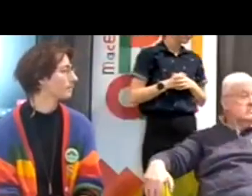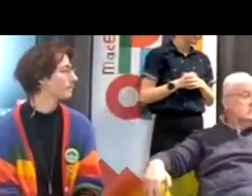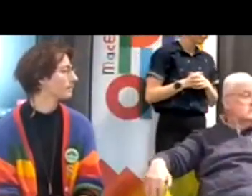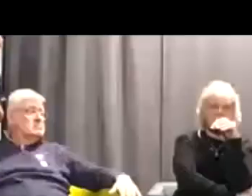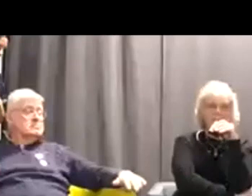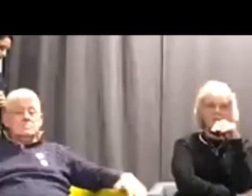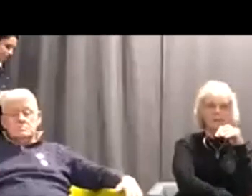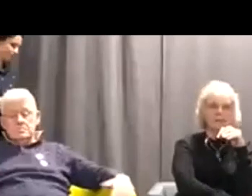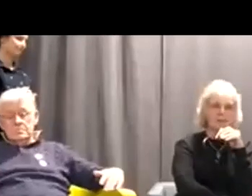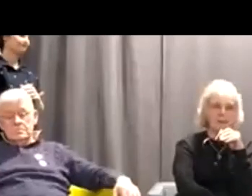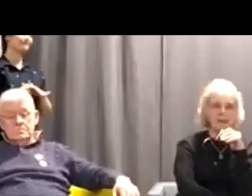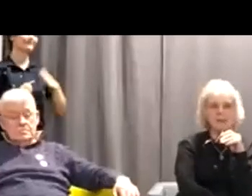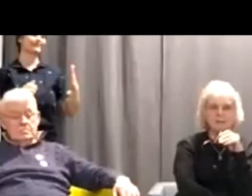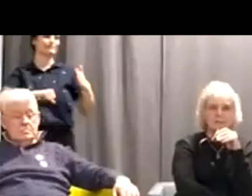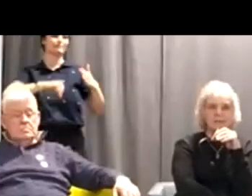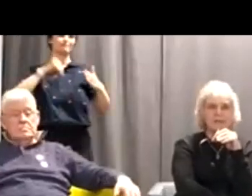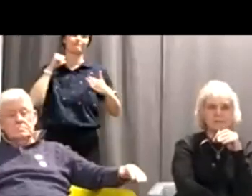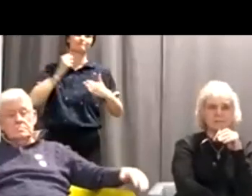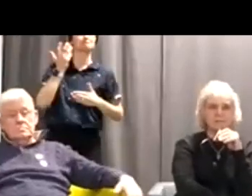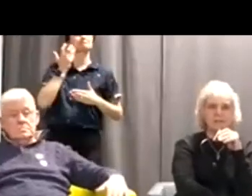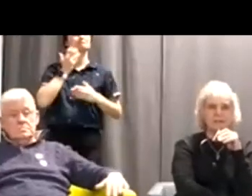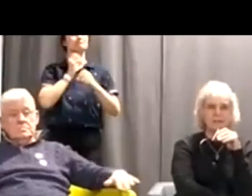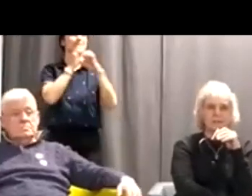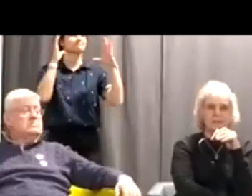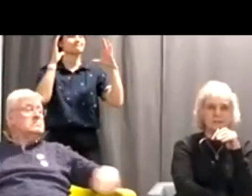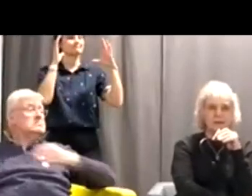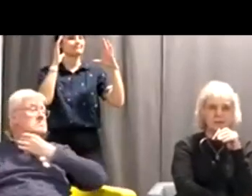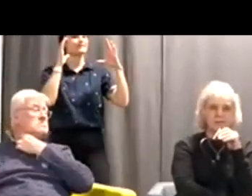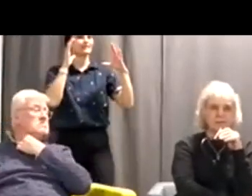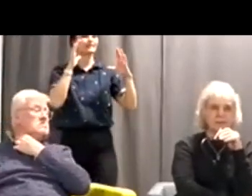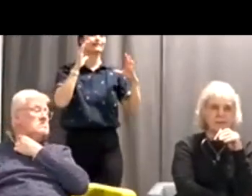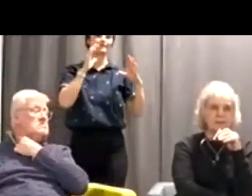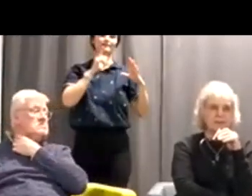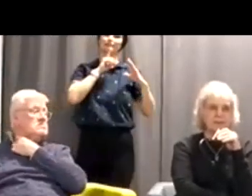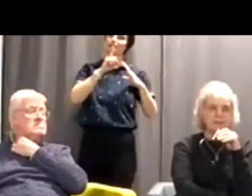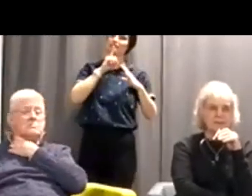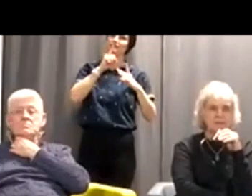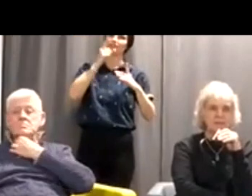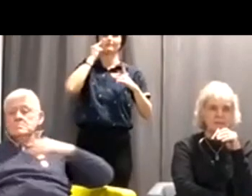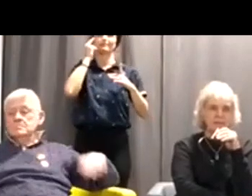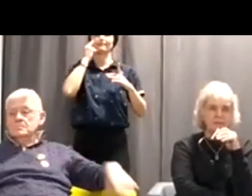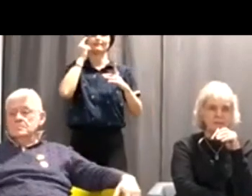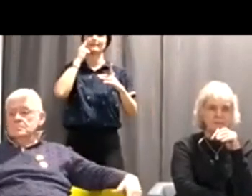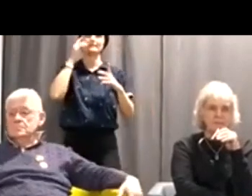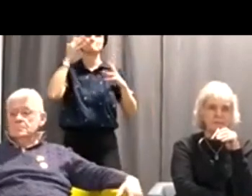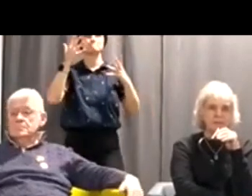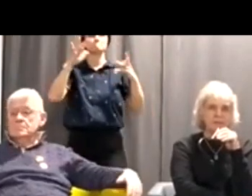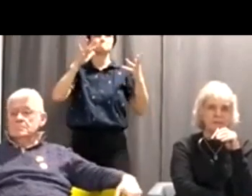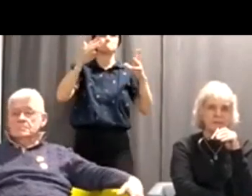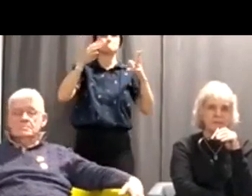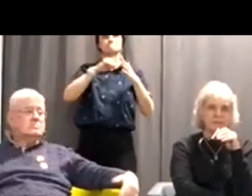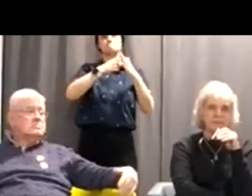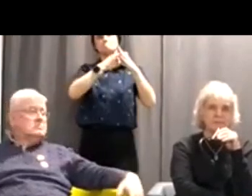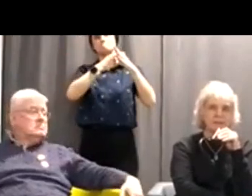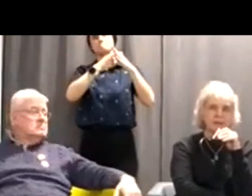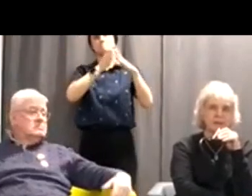Pride. How proud am I? That really waxes and wanes, I think. I'm